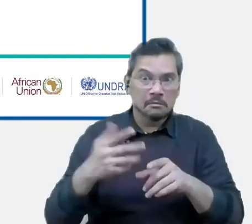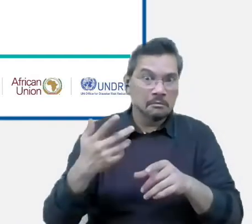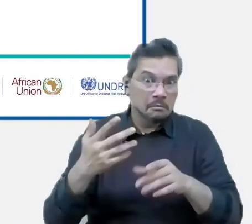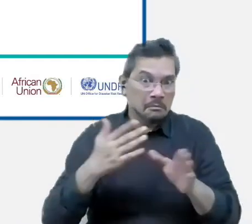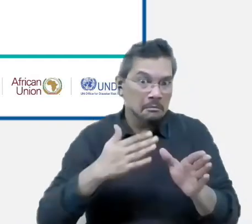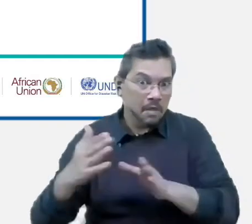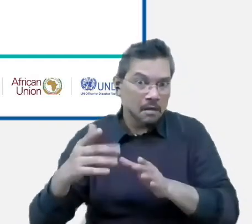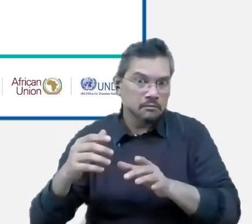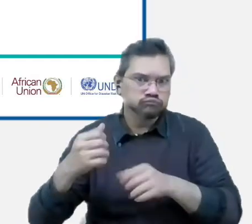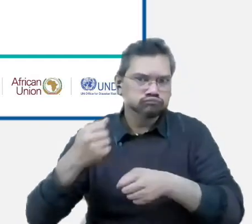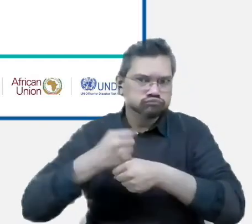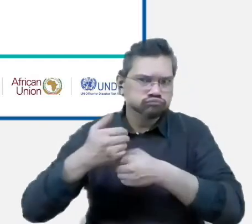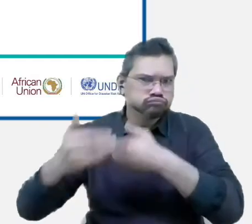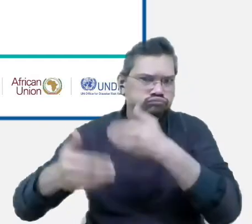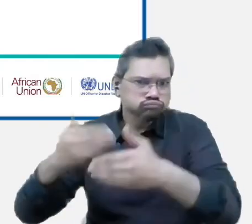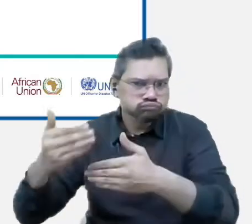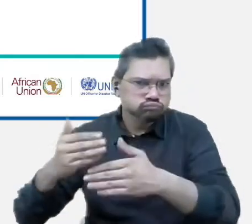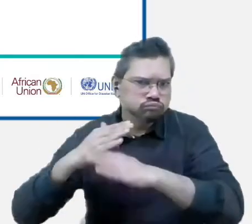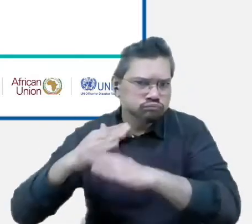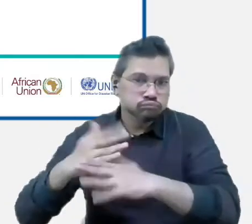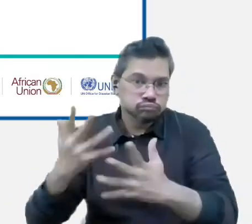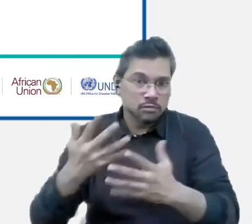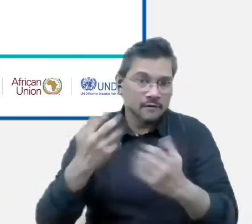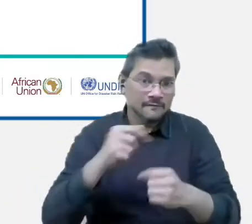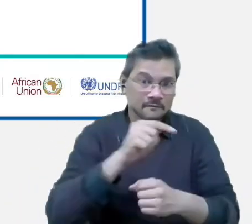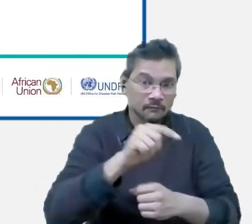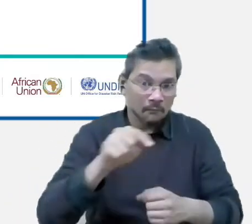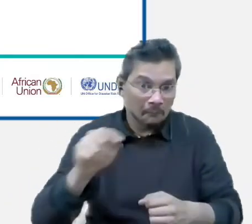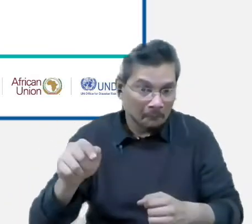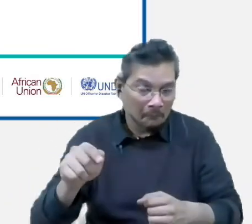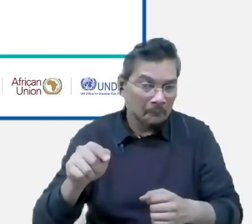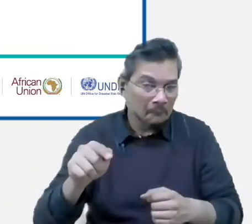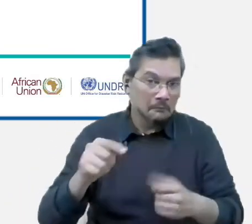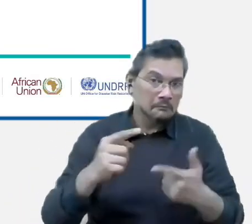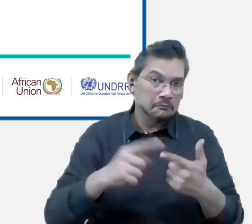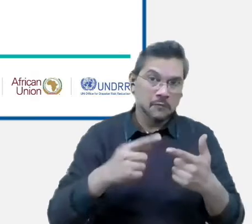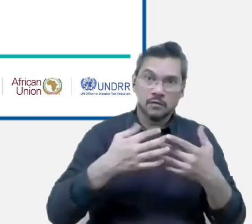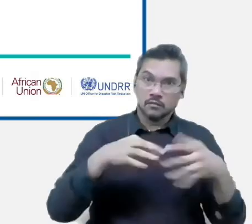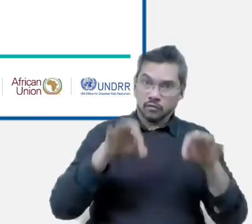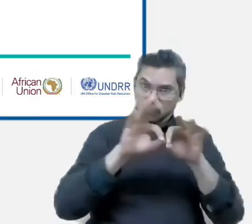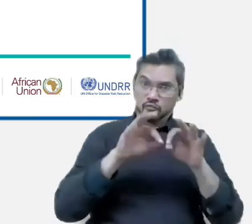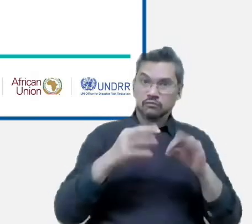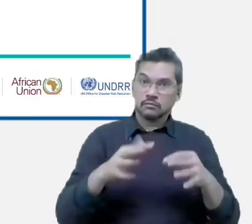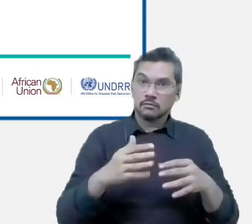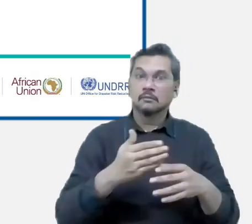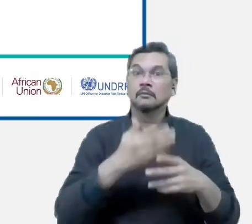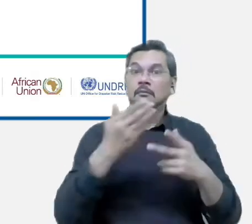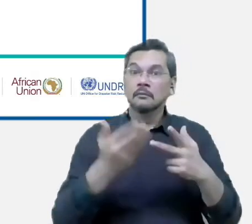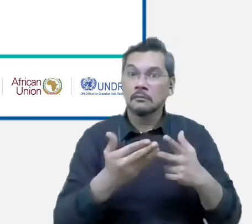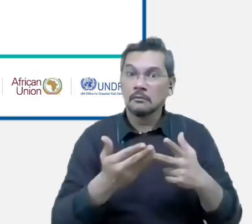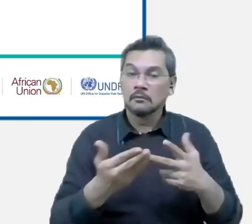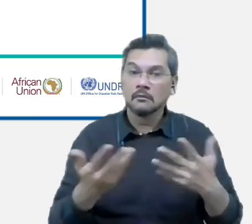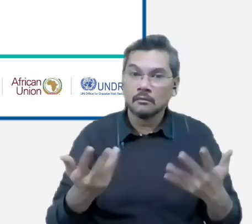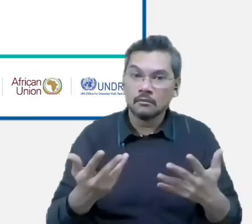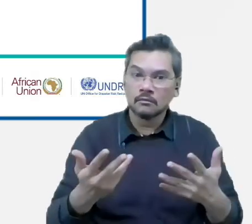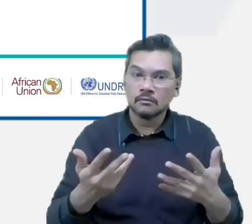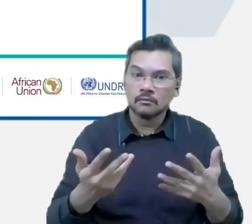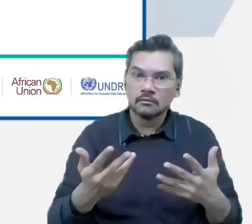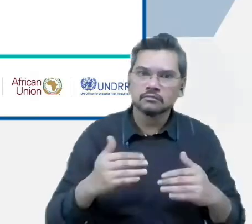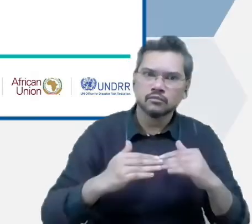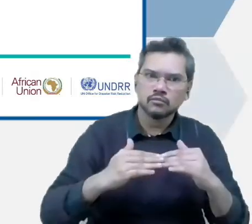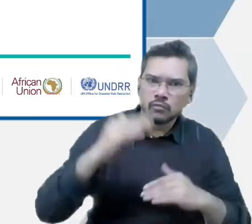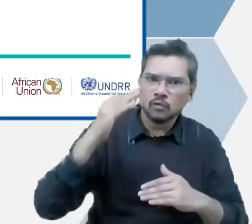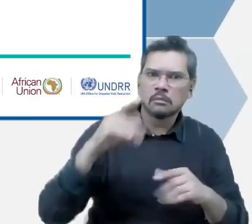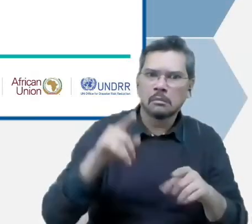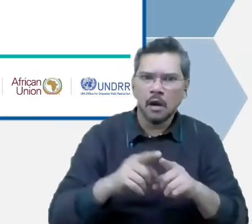is, I think, the most important. The other one is, again, with more now towards understanding and